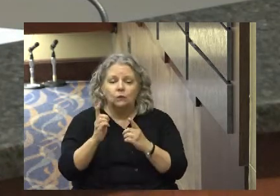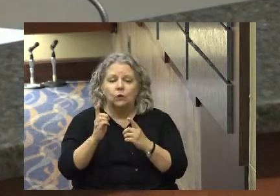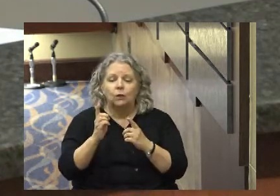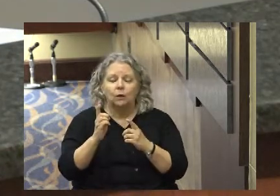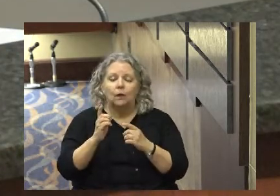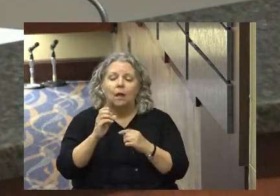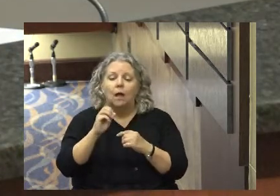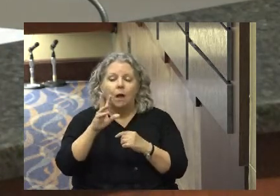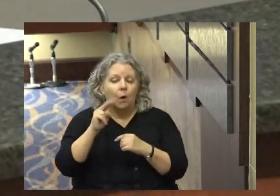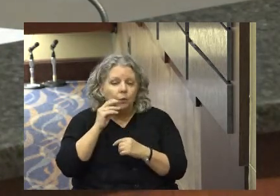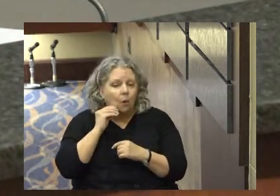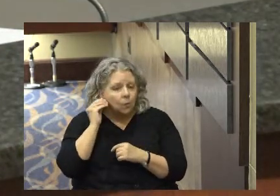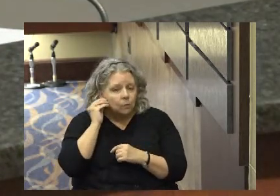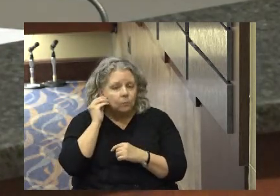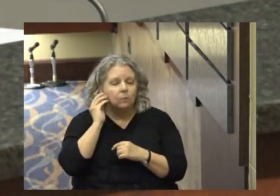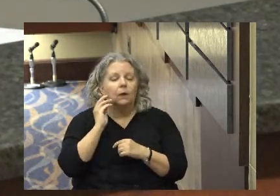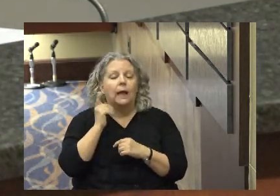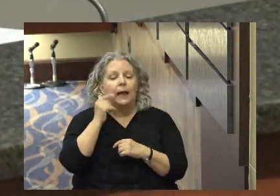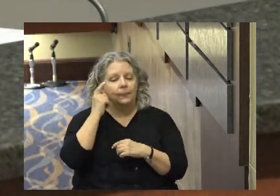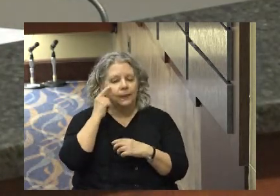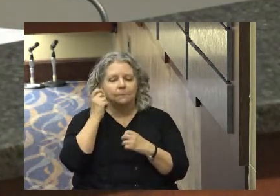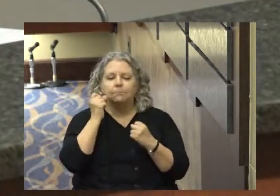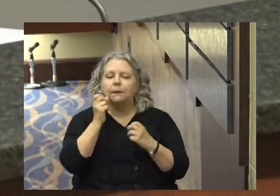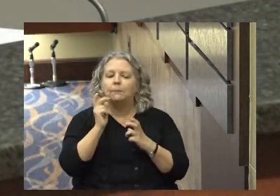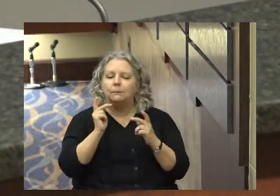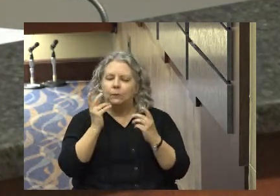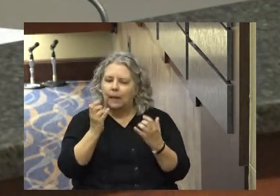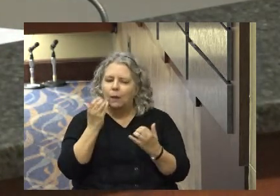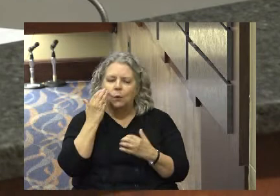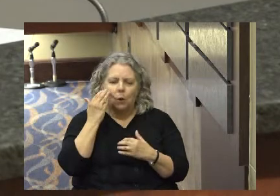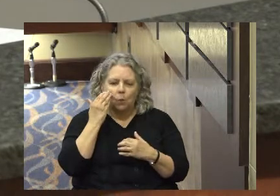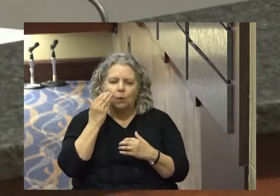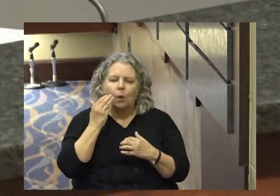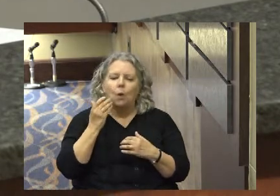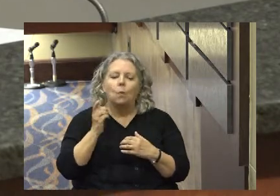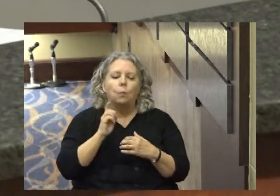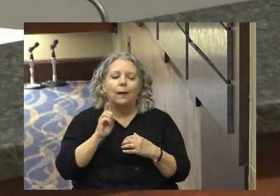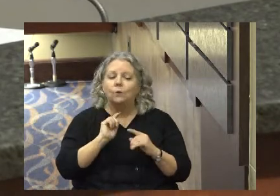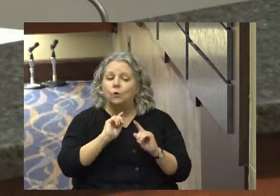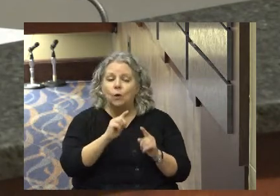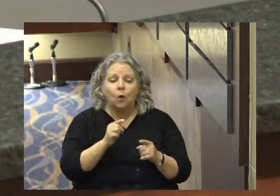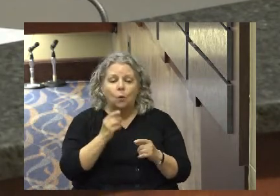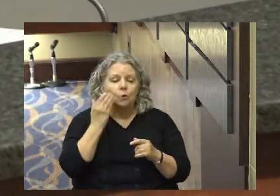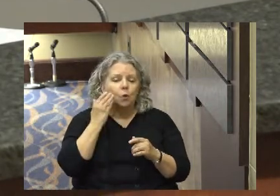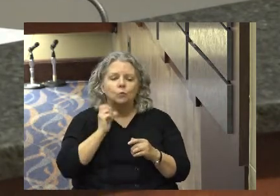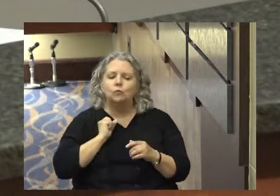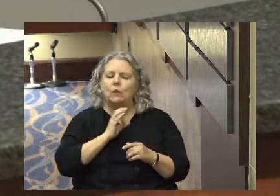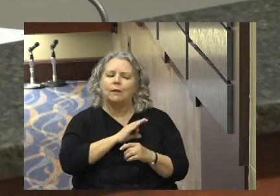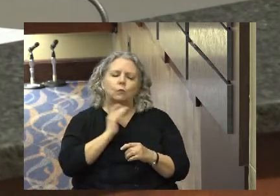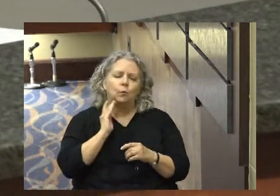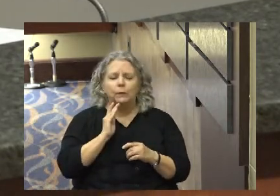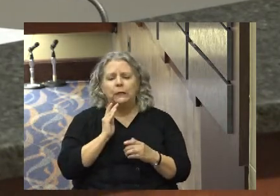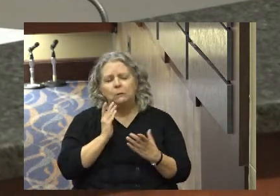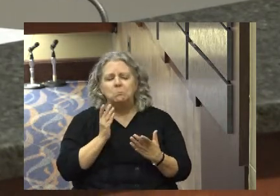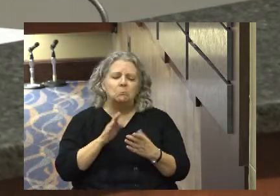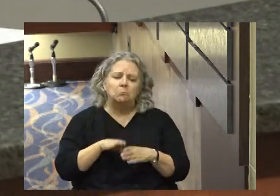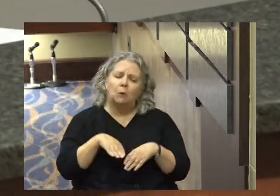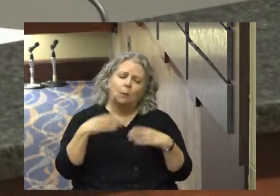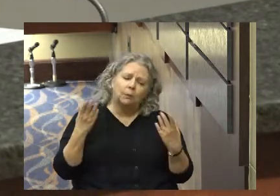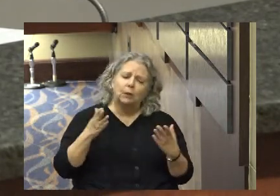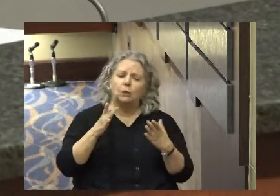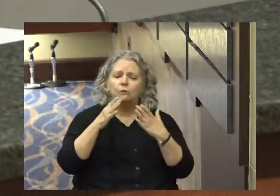many residents know where to go to and know that your staff is accessible and friendly and happy to help, anything